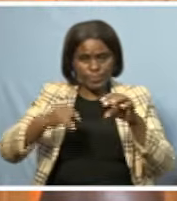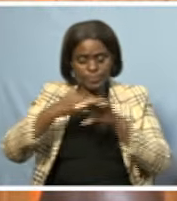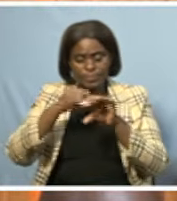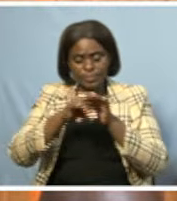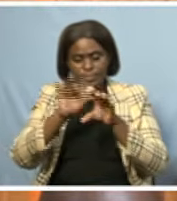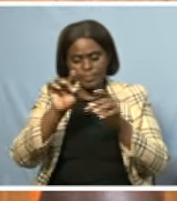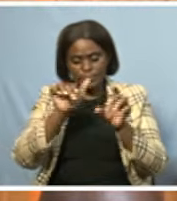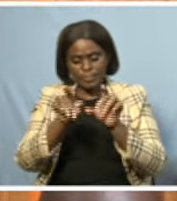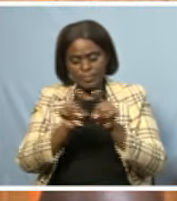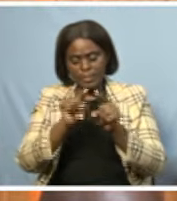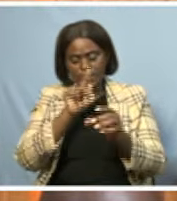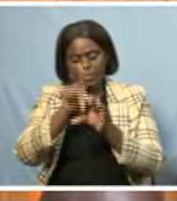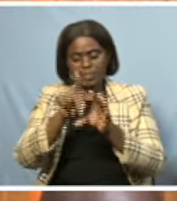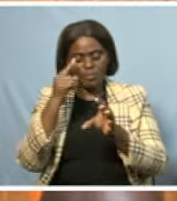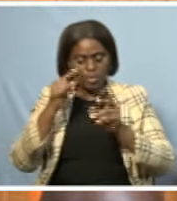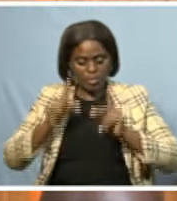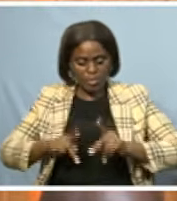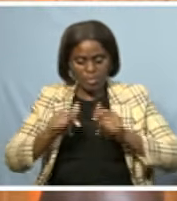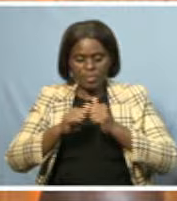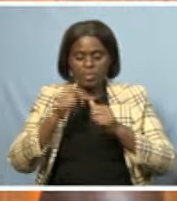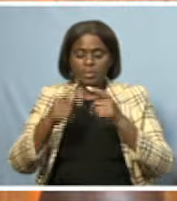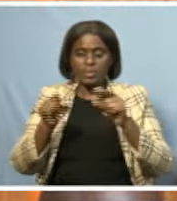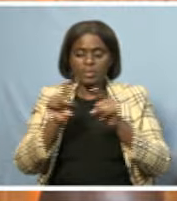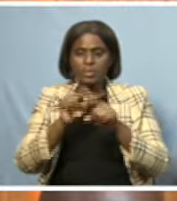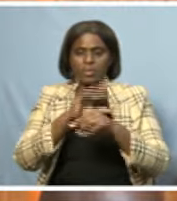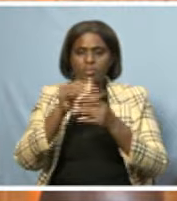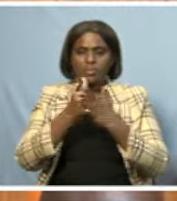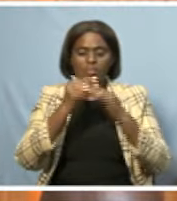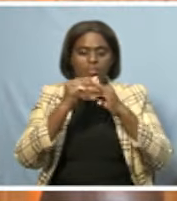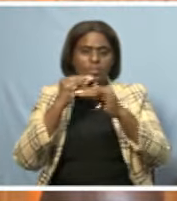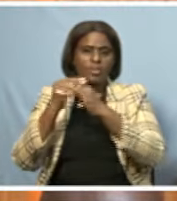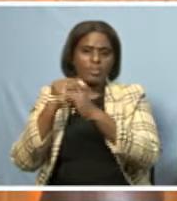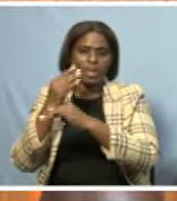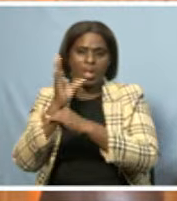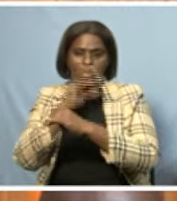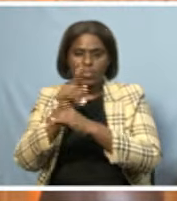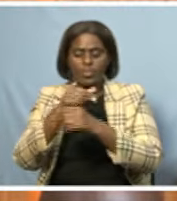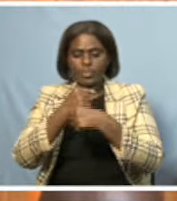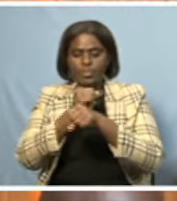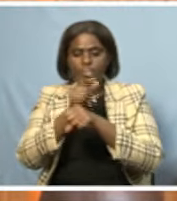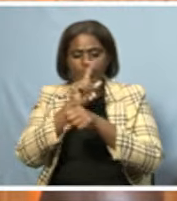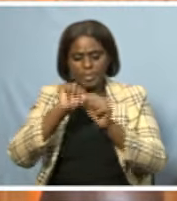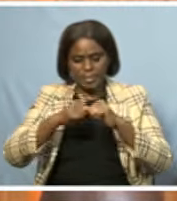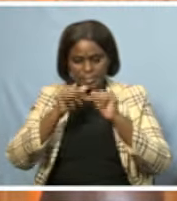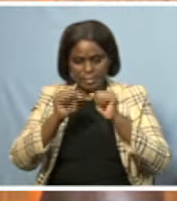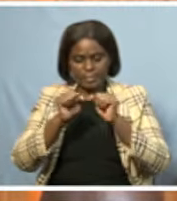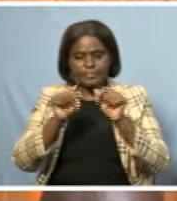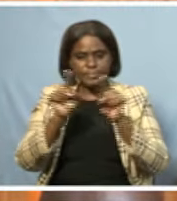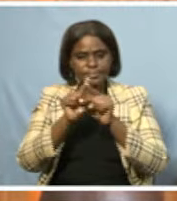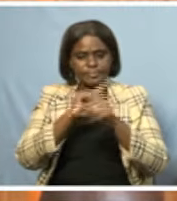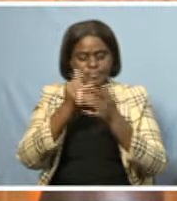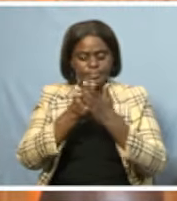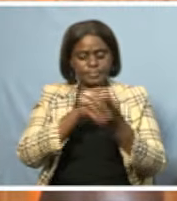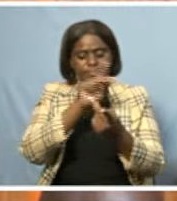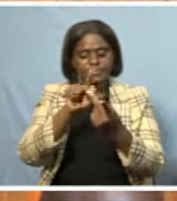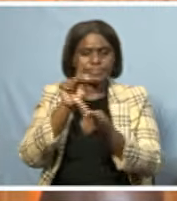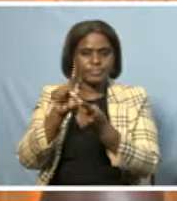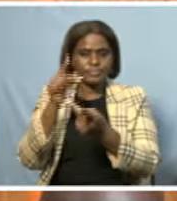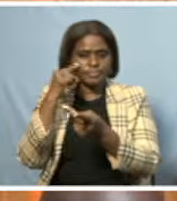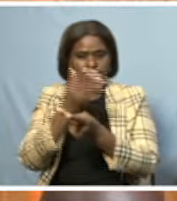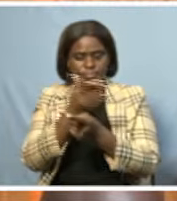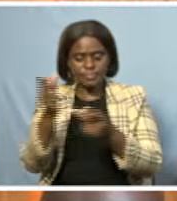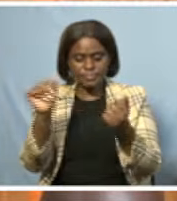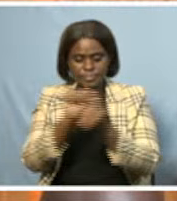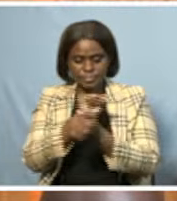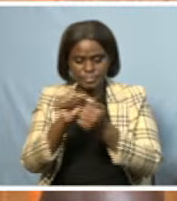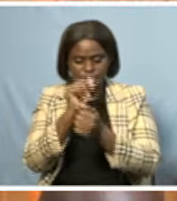and participation of persons with disabilities at all these levels to ensure that we can plan appropriately for